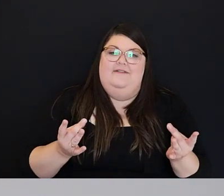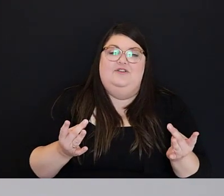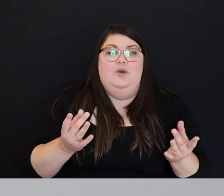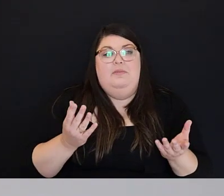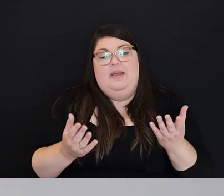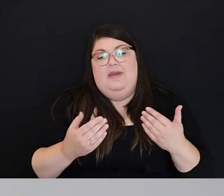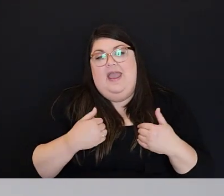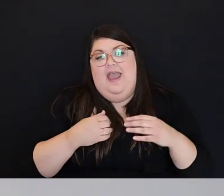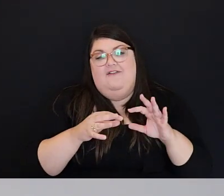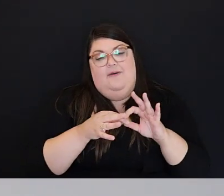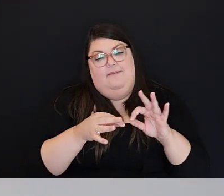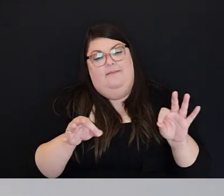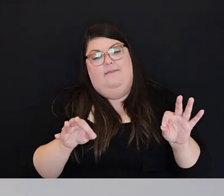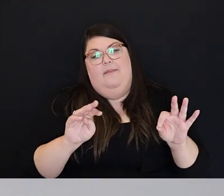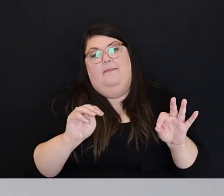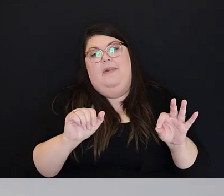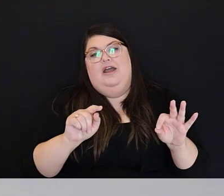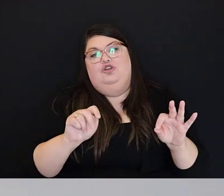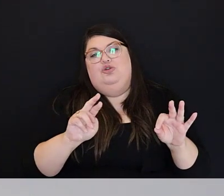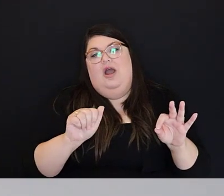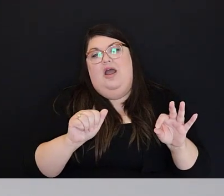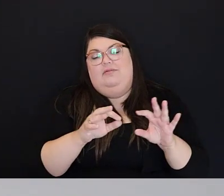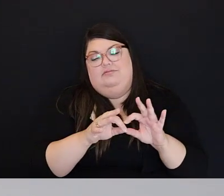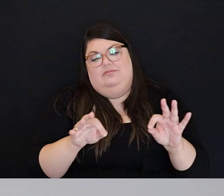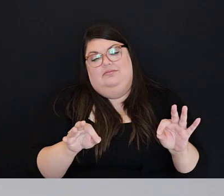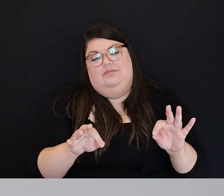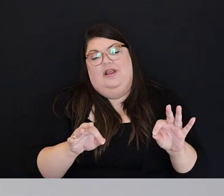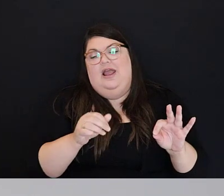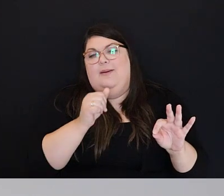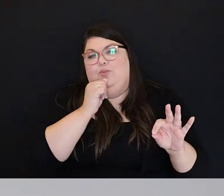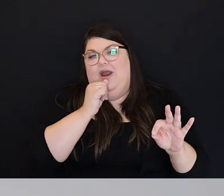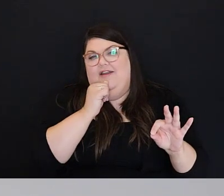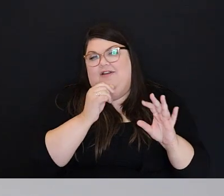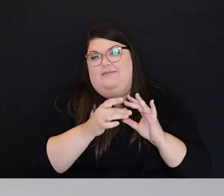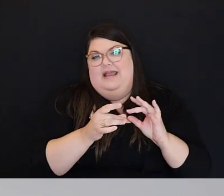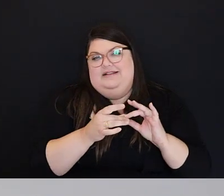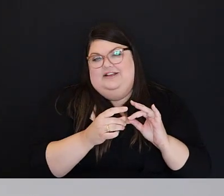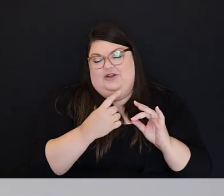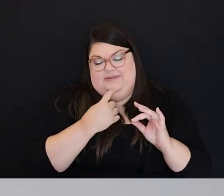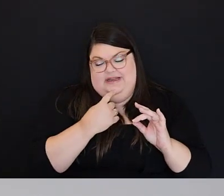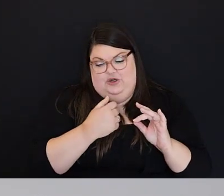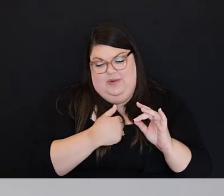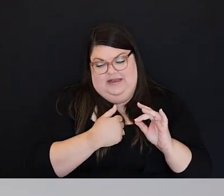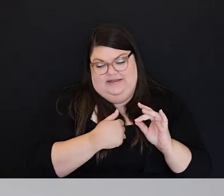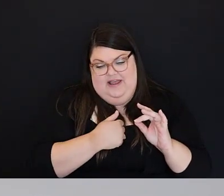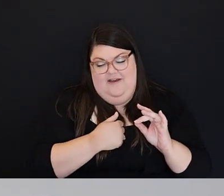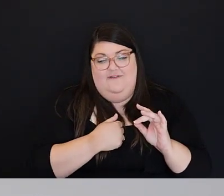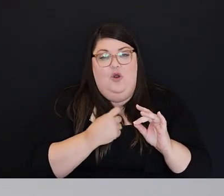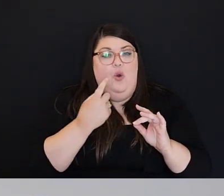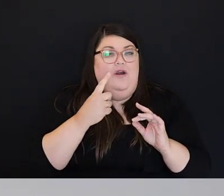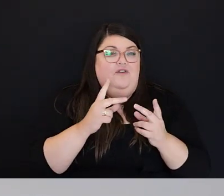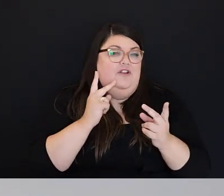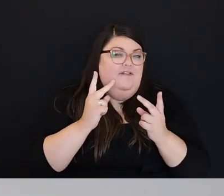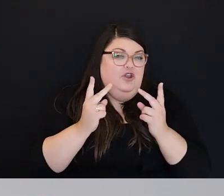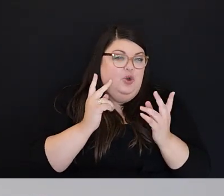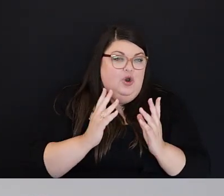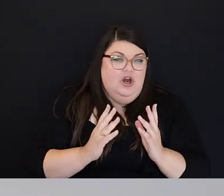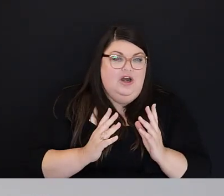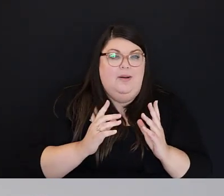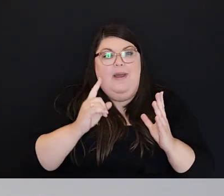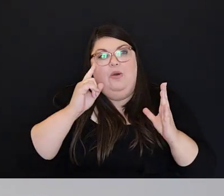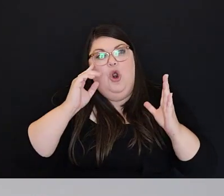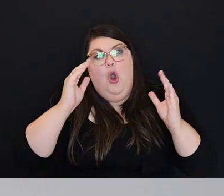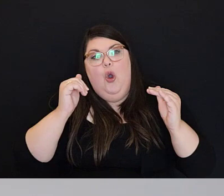I'm saying, a private message for myself, a private message for the viewer about a hope of what they can take in this